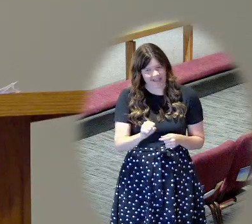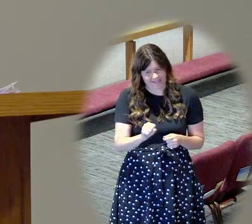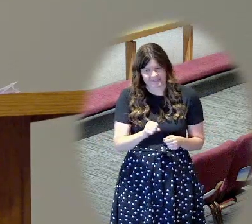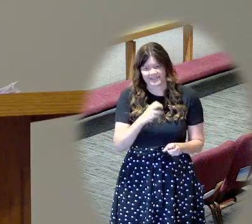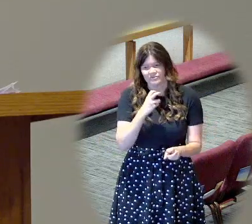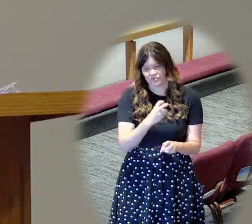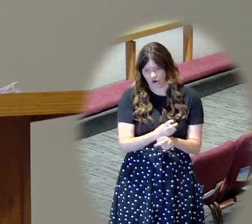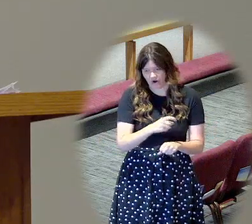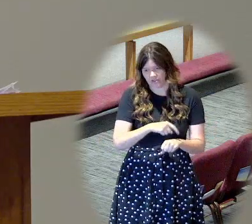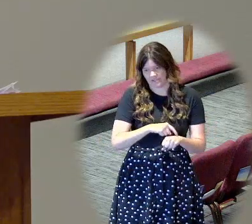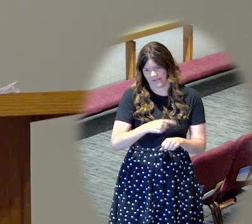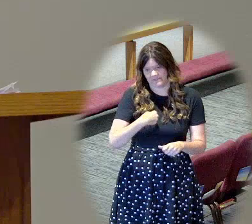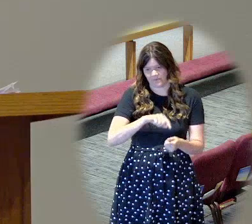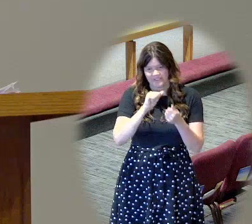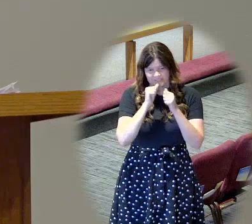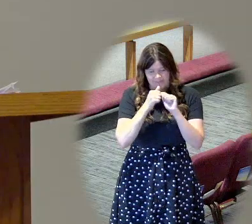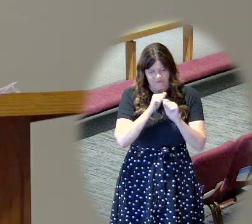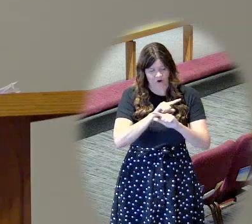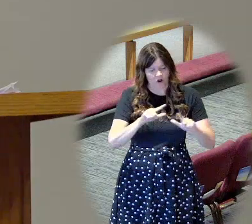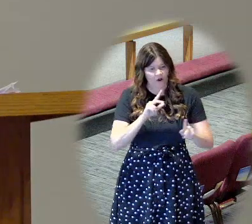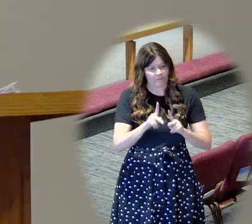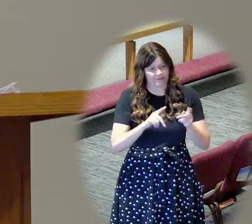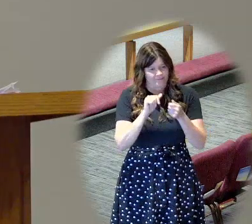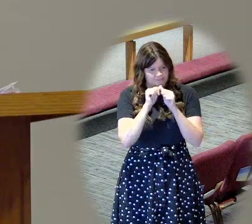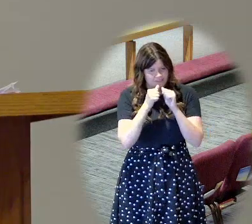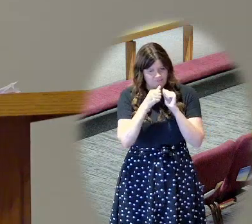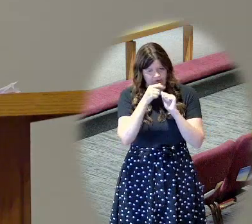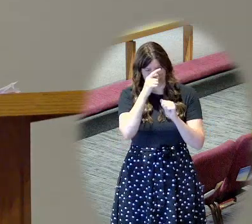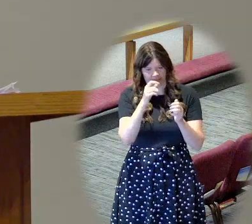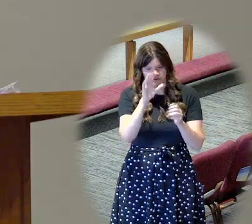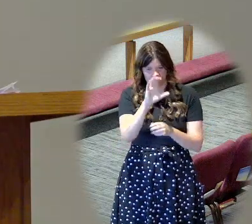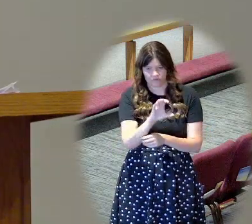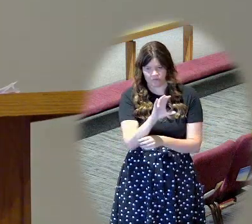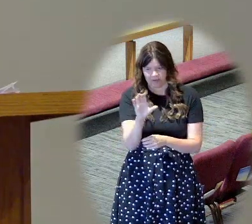we suffer because everyone suffers for the cross. Everybody does.